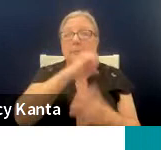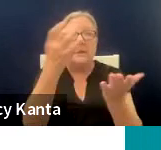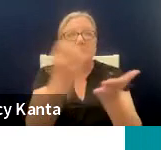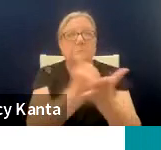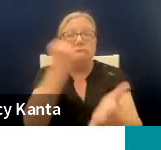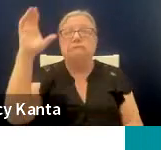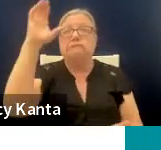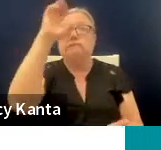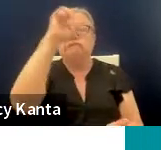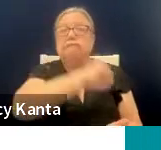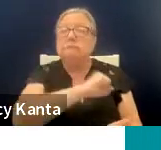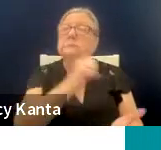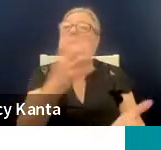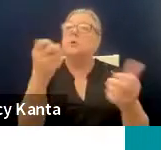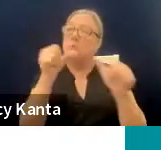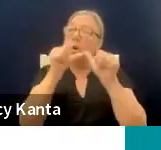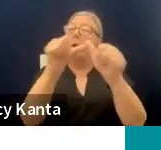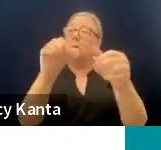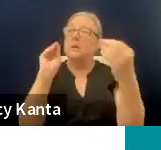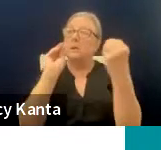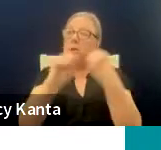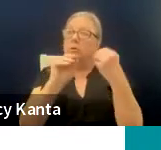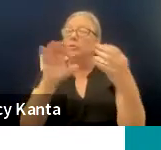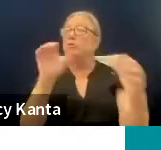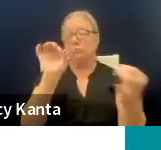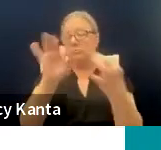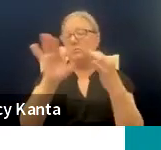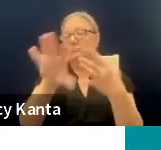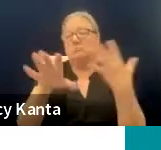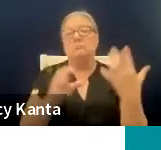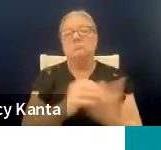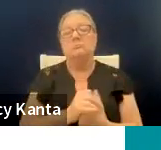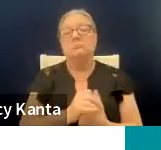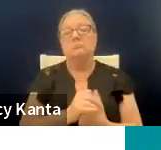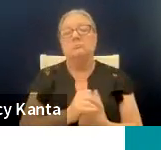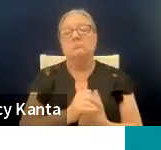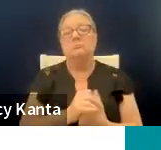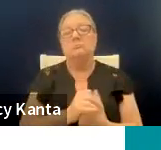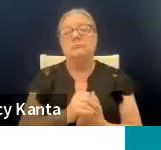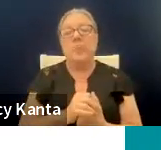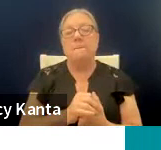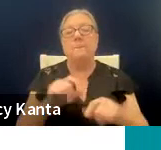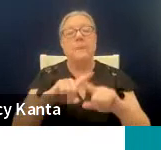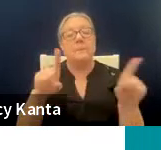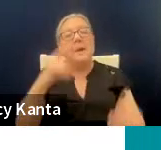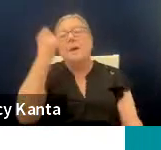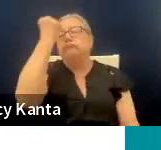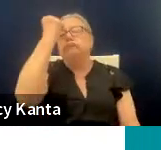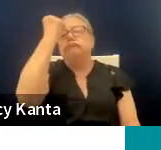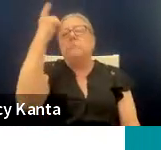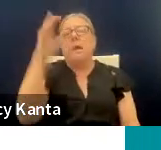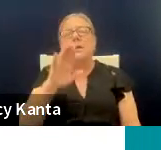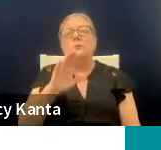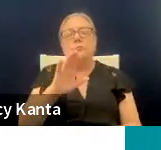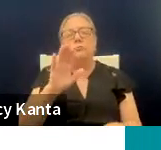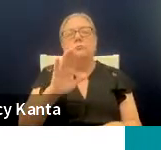we're early in this process. But I hear I hear what you're saying.